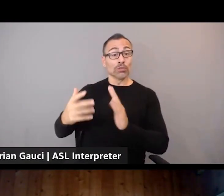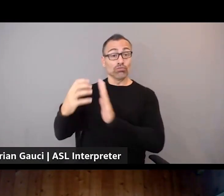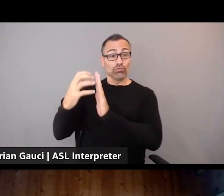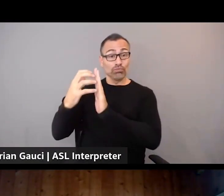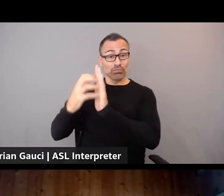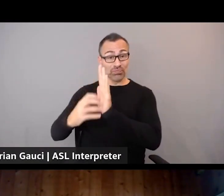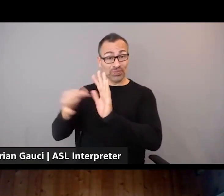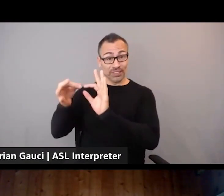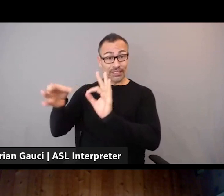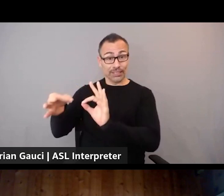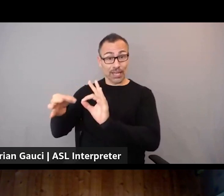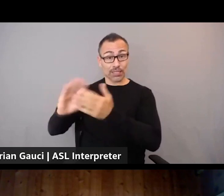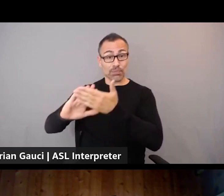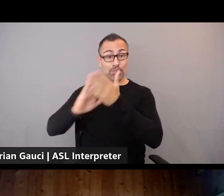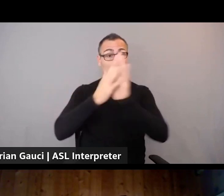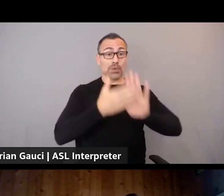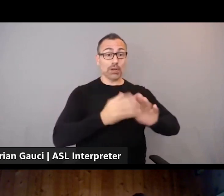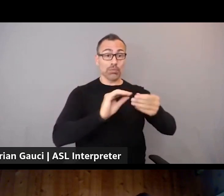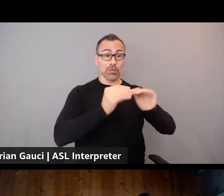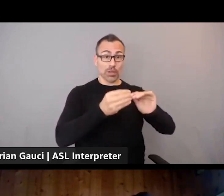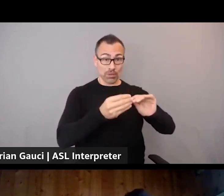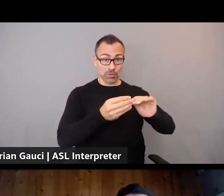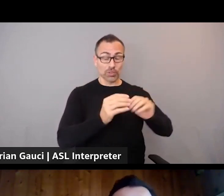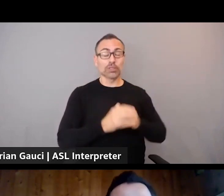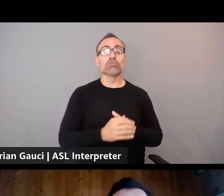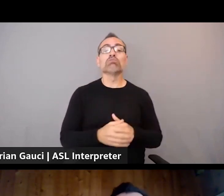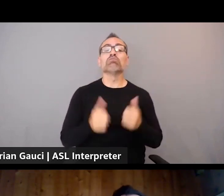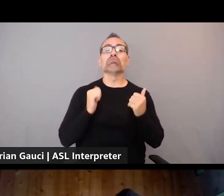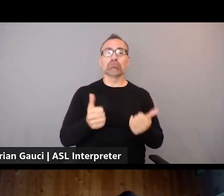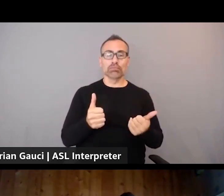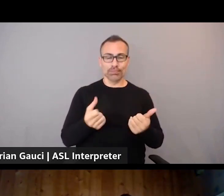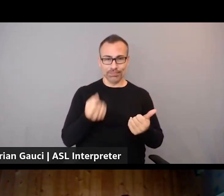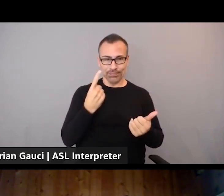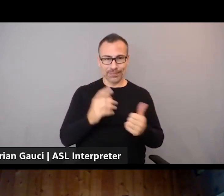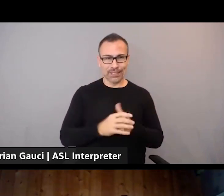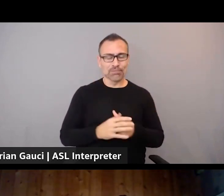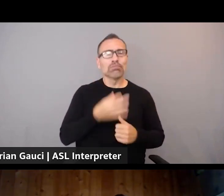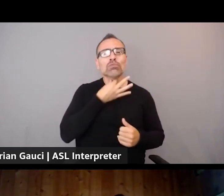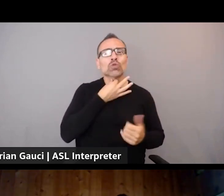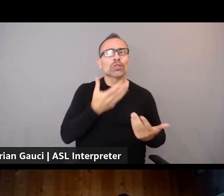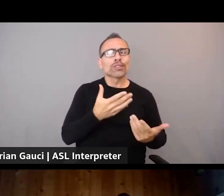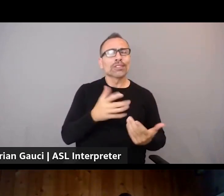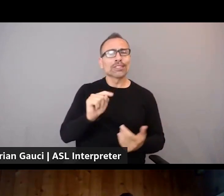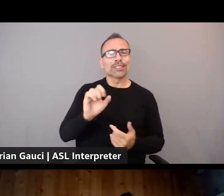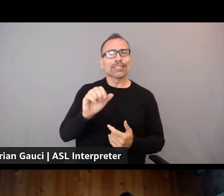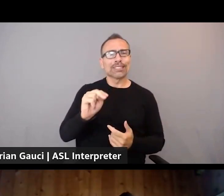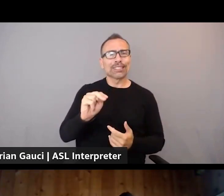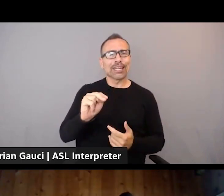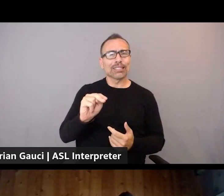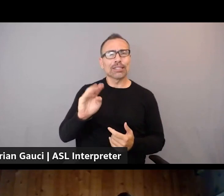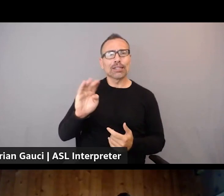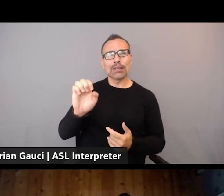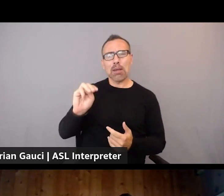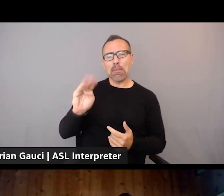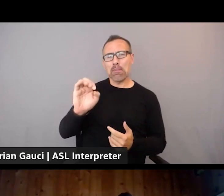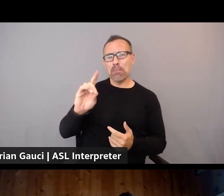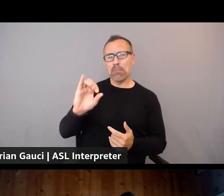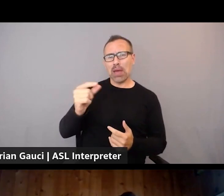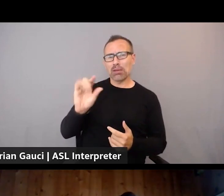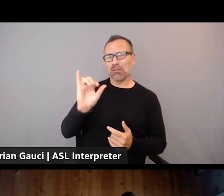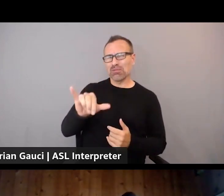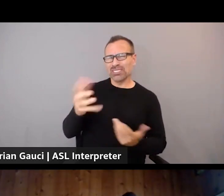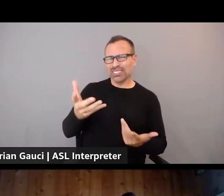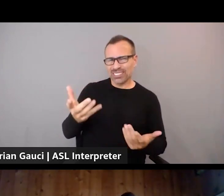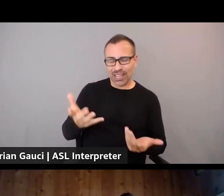Titan embeddings? Yeah, so Titan Embeddings is our released model that actually turns these texts into numbers. And so the Titan